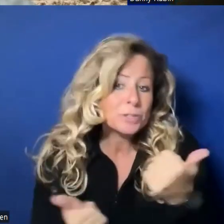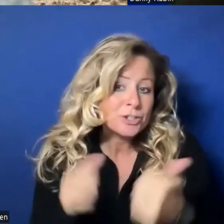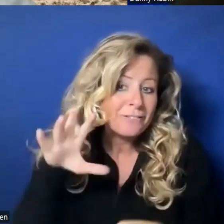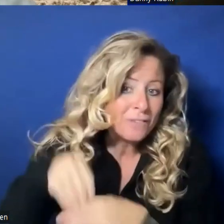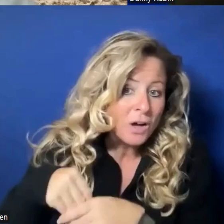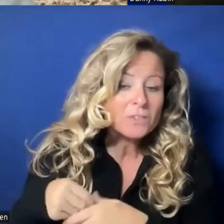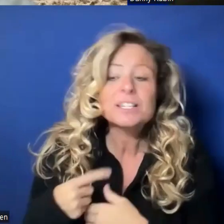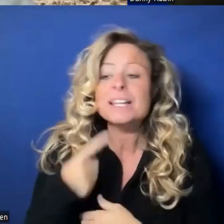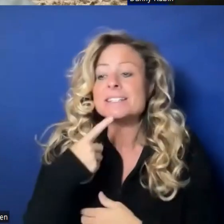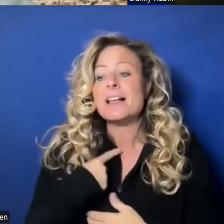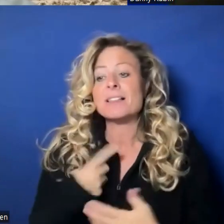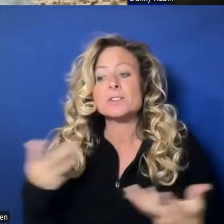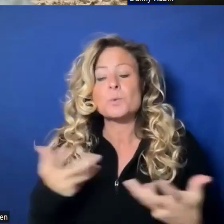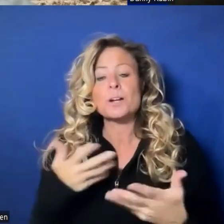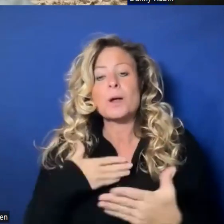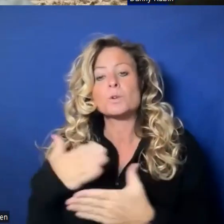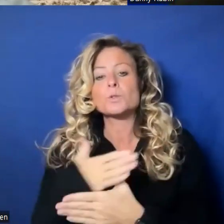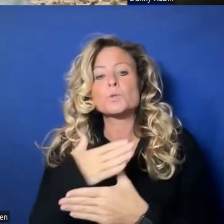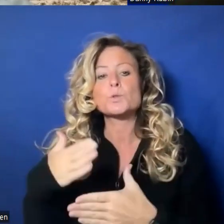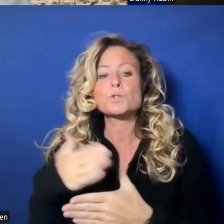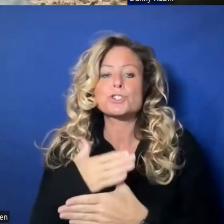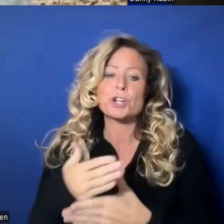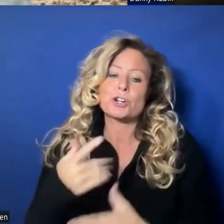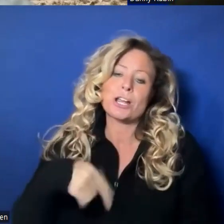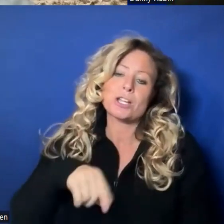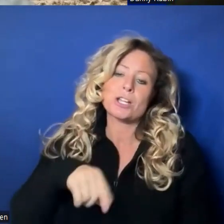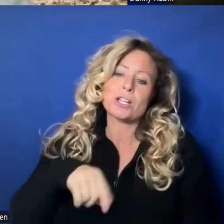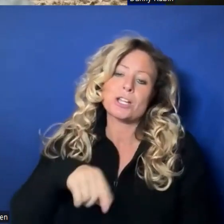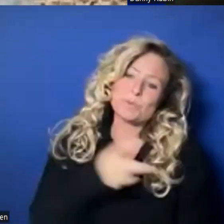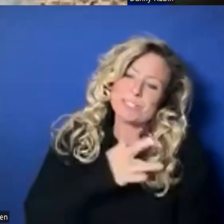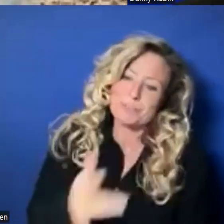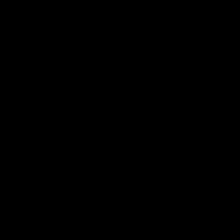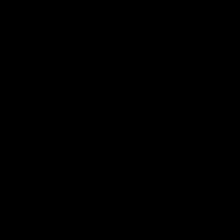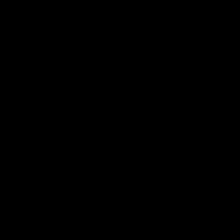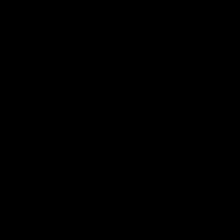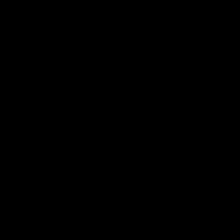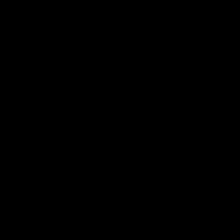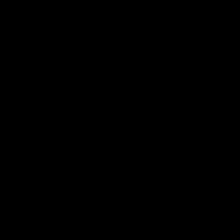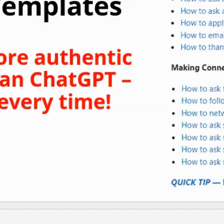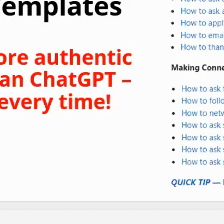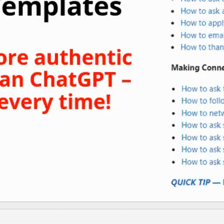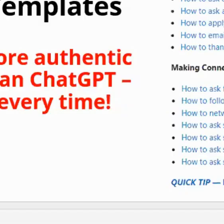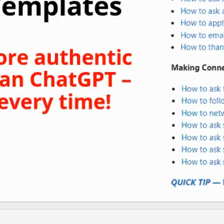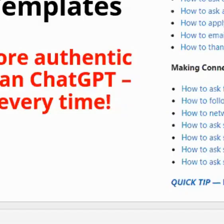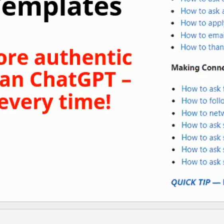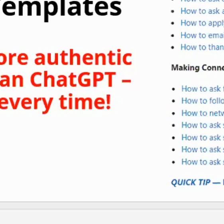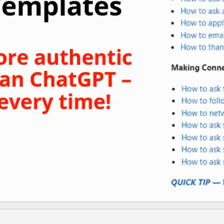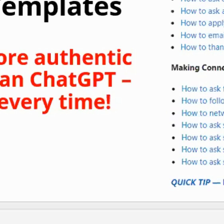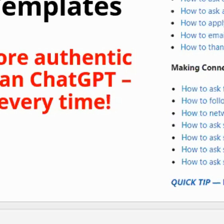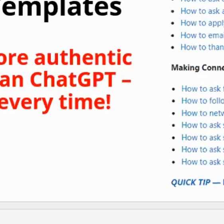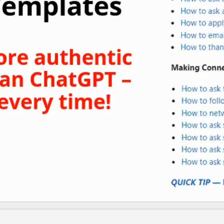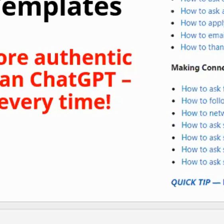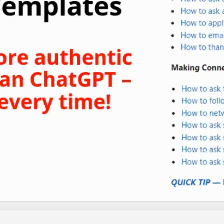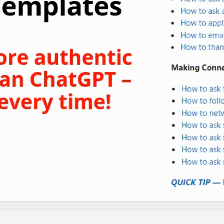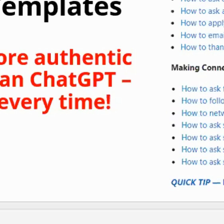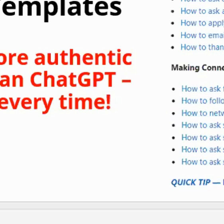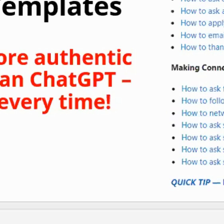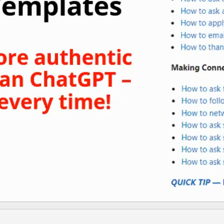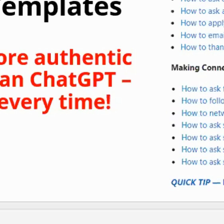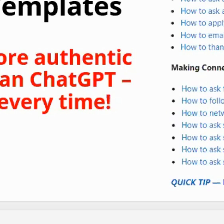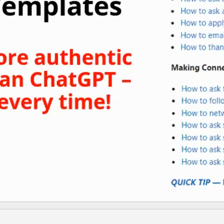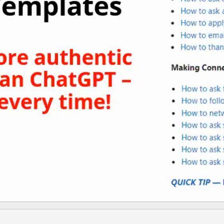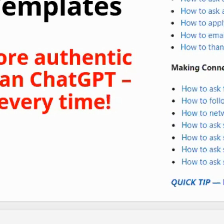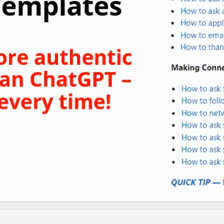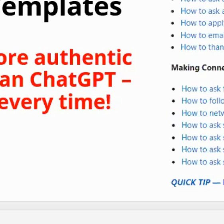I want to share, as we always do, and we had the same resource last time, but we have a lot of new faces today.